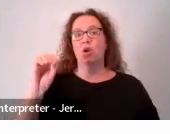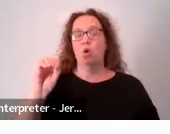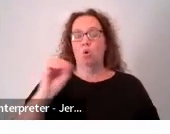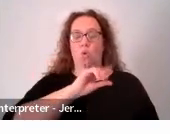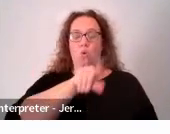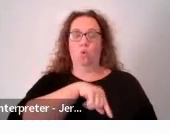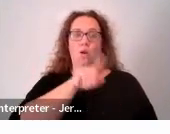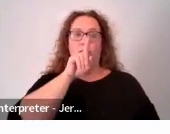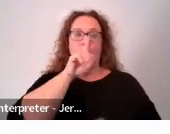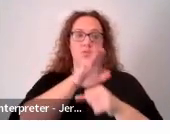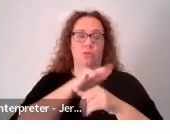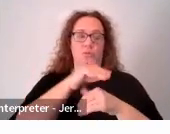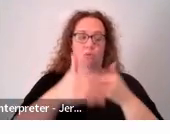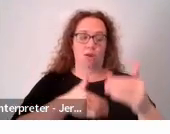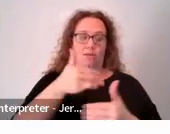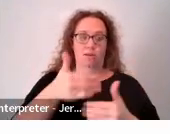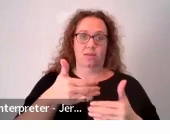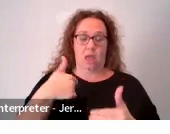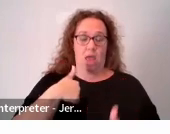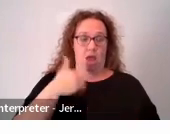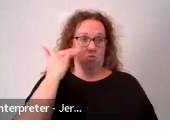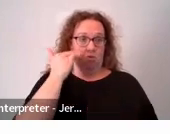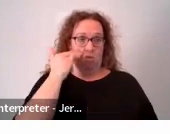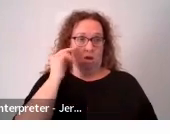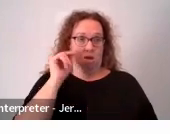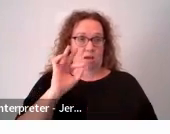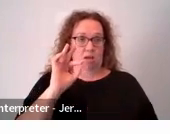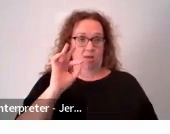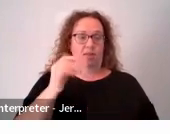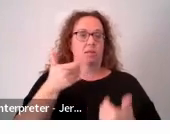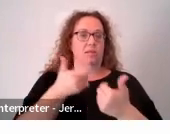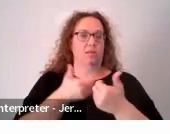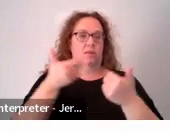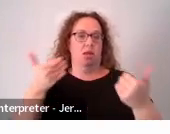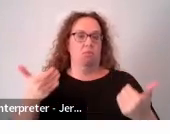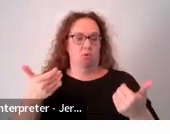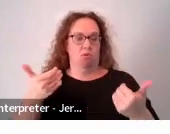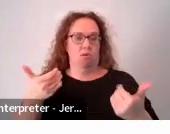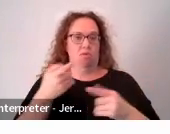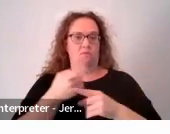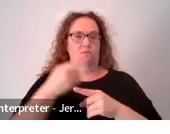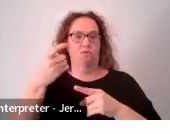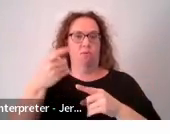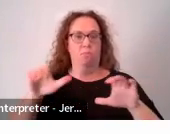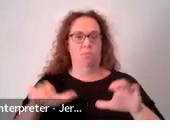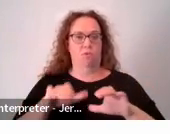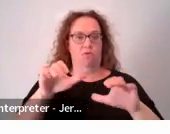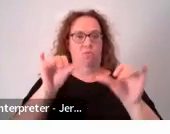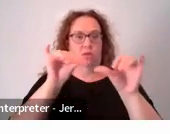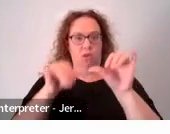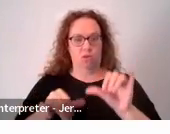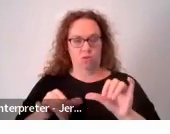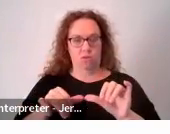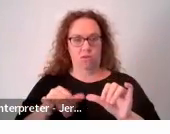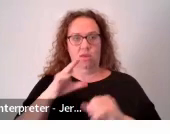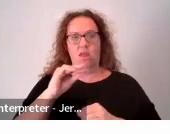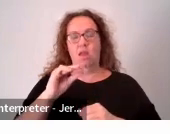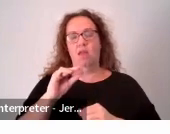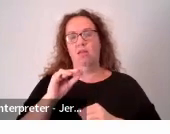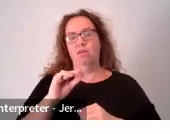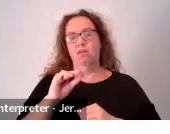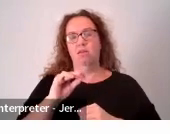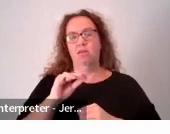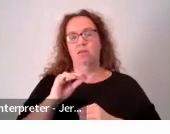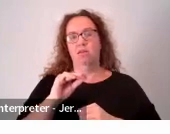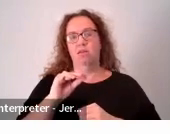process that I'm familiar with is distinct from the measurement of the performance measures and whether or